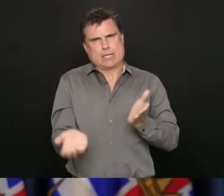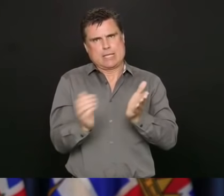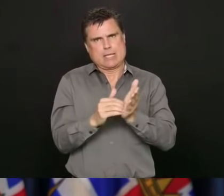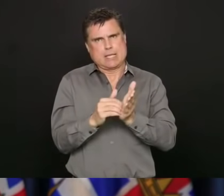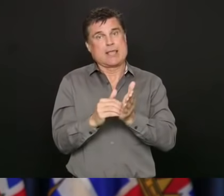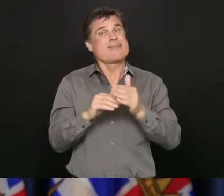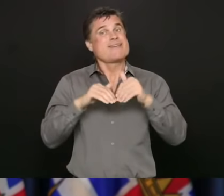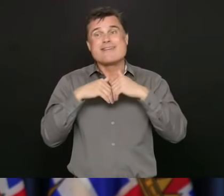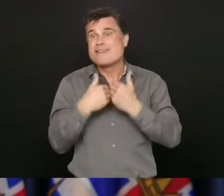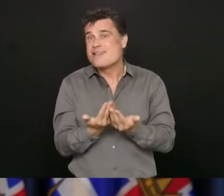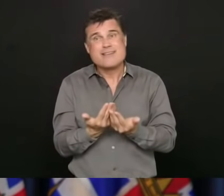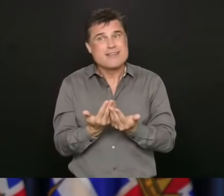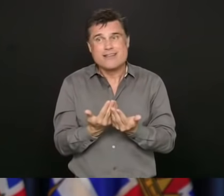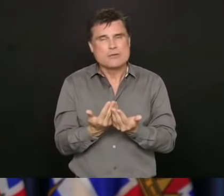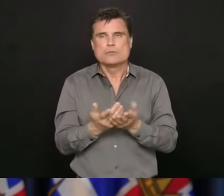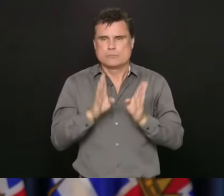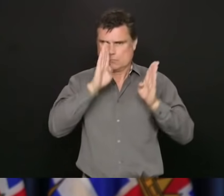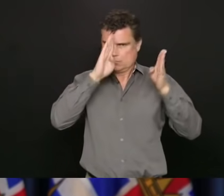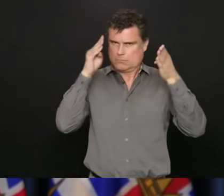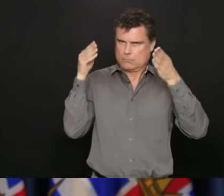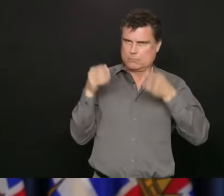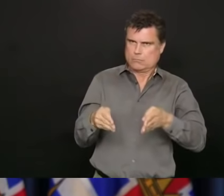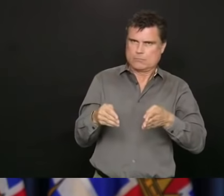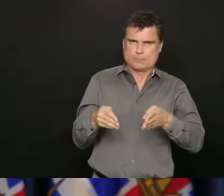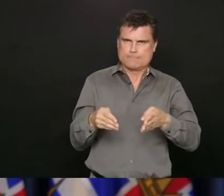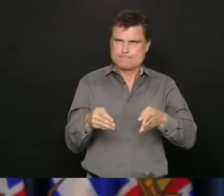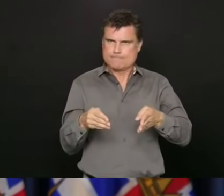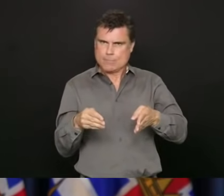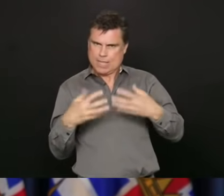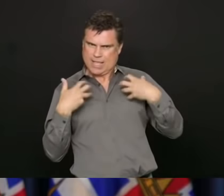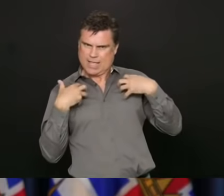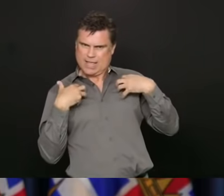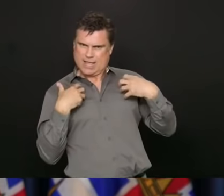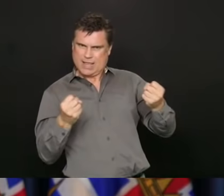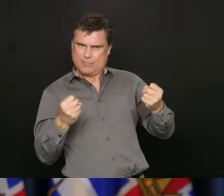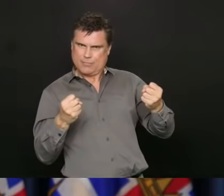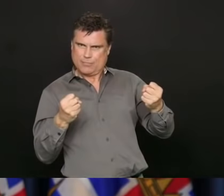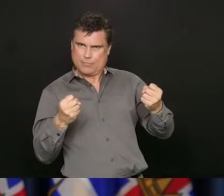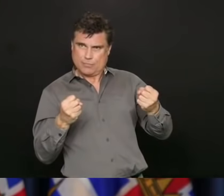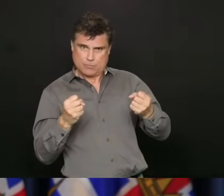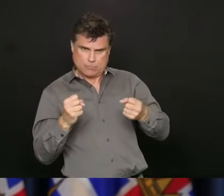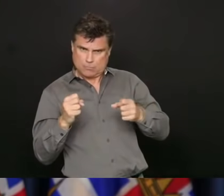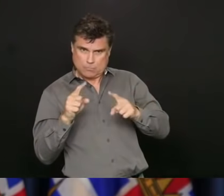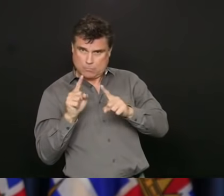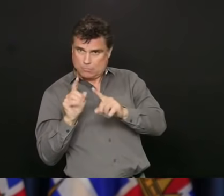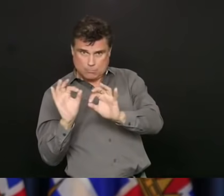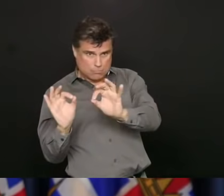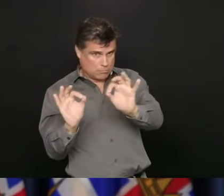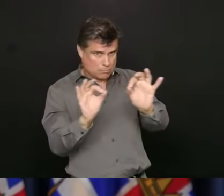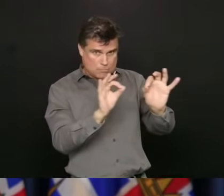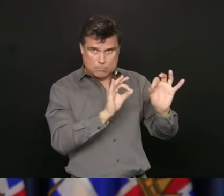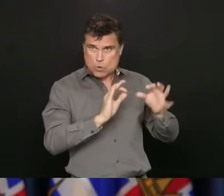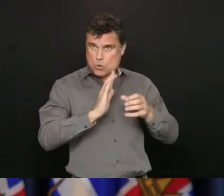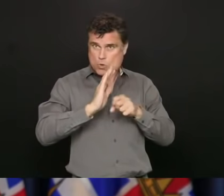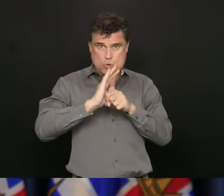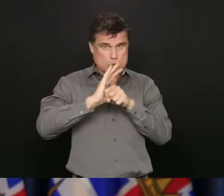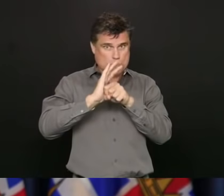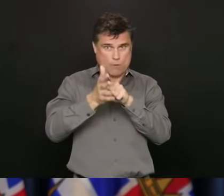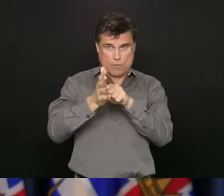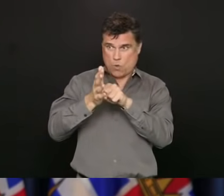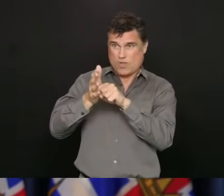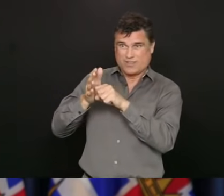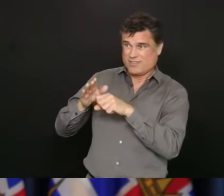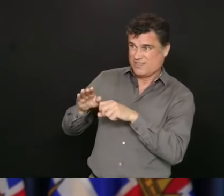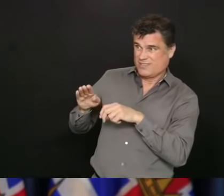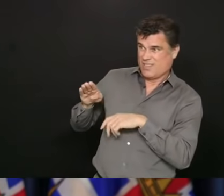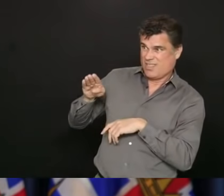day, flattening the curve and acting responsibly amongst each other as we interact on a daily basis. We